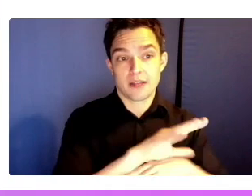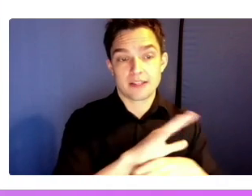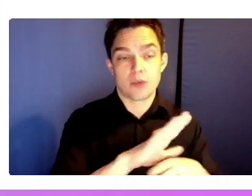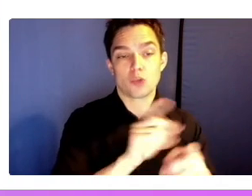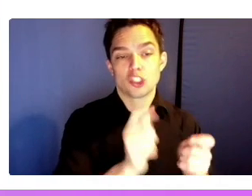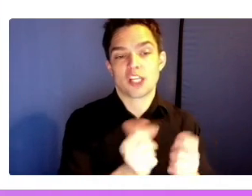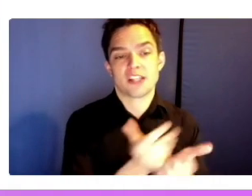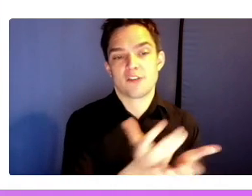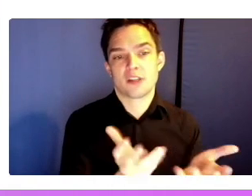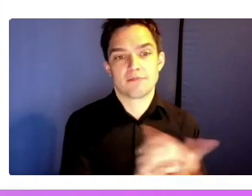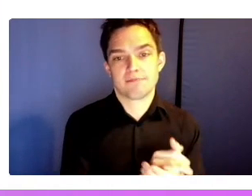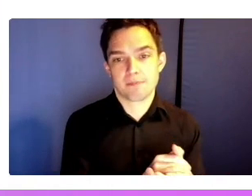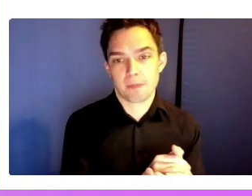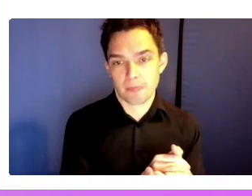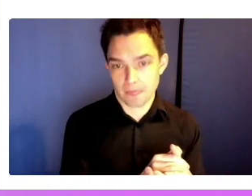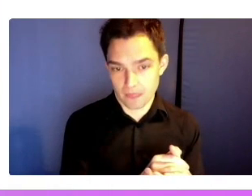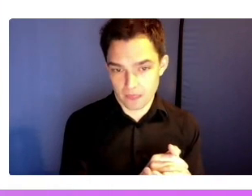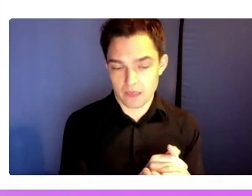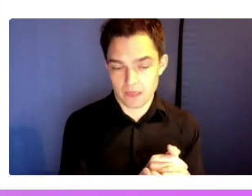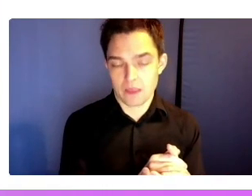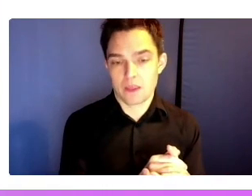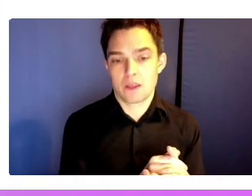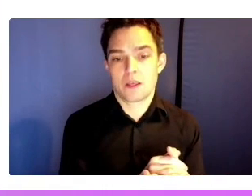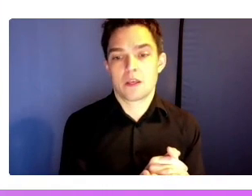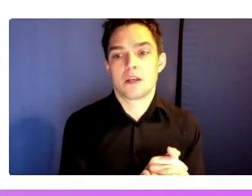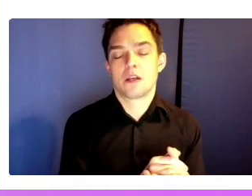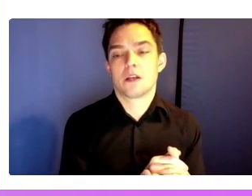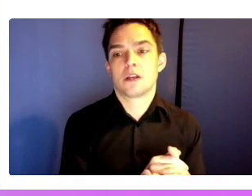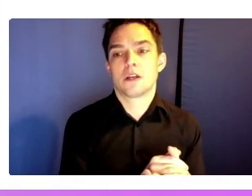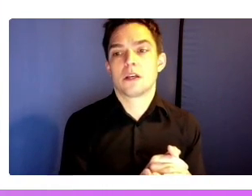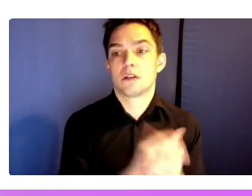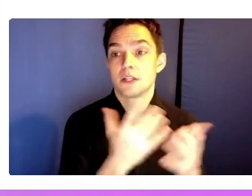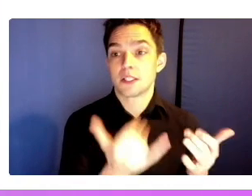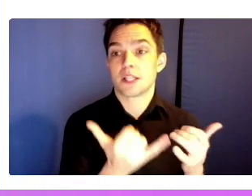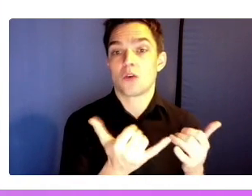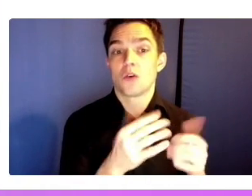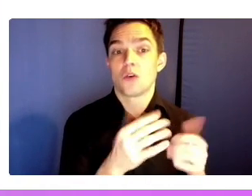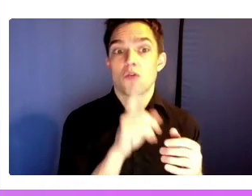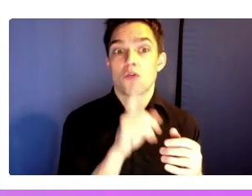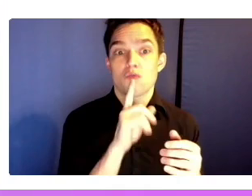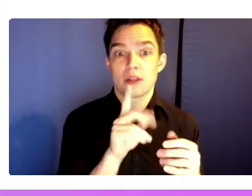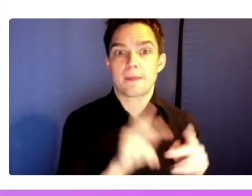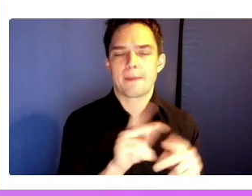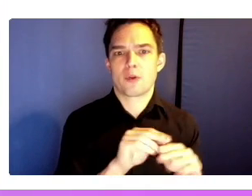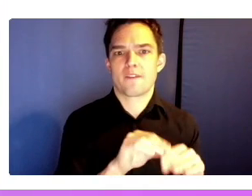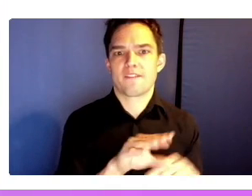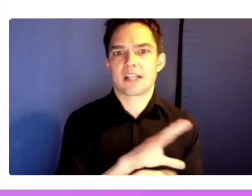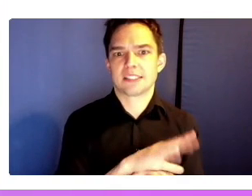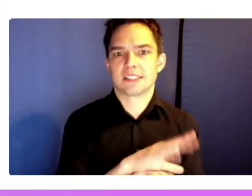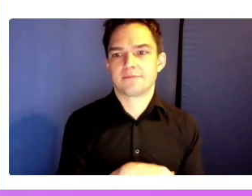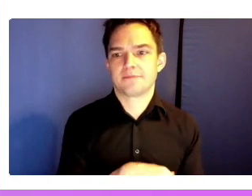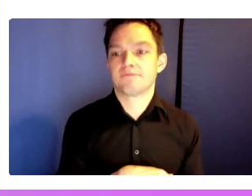everything. You're now kind of getting real people affected, you know? Yeah.